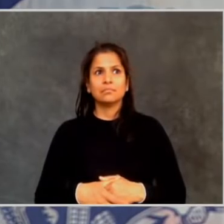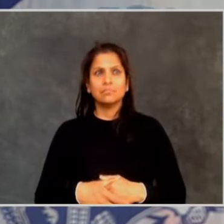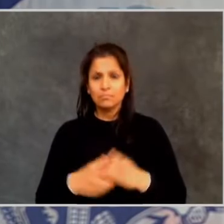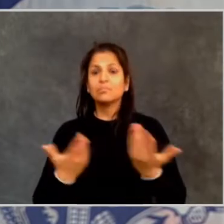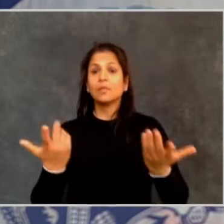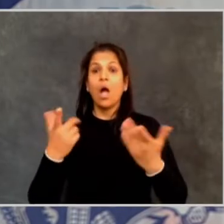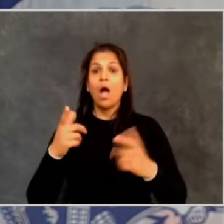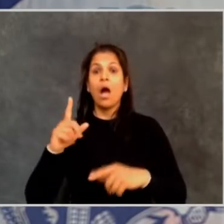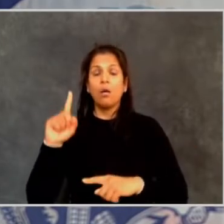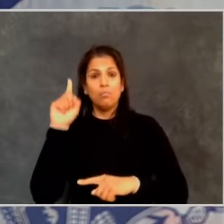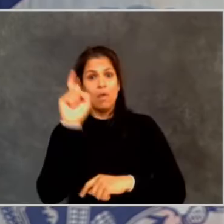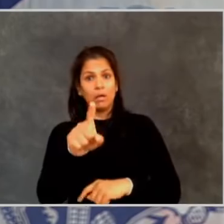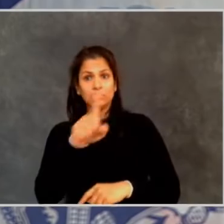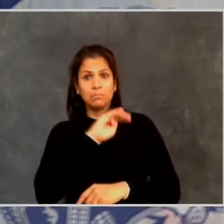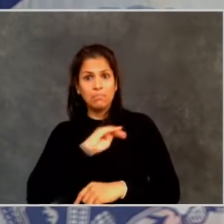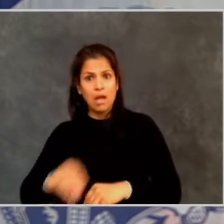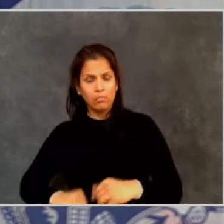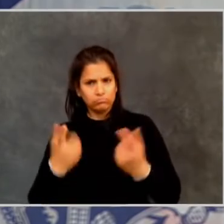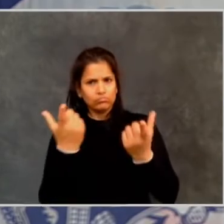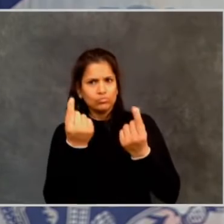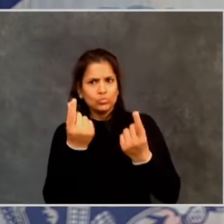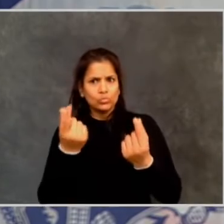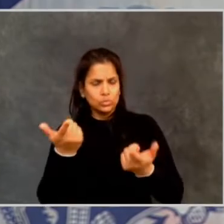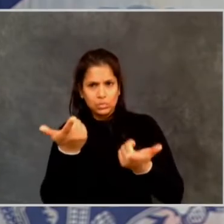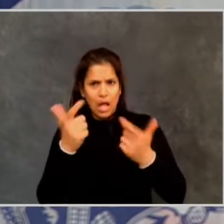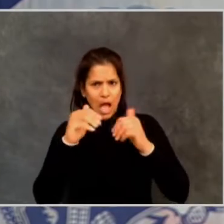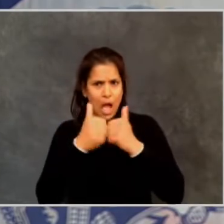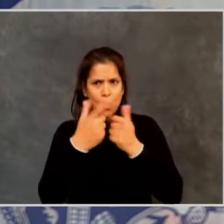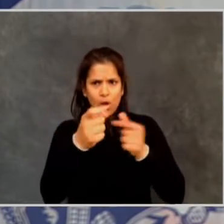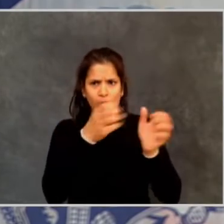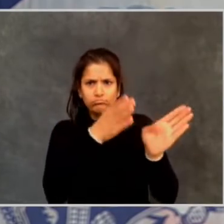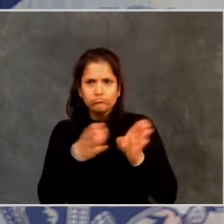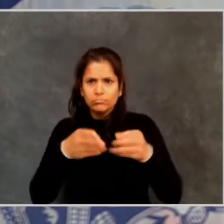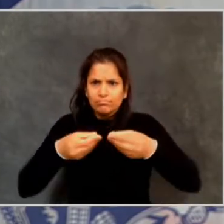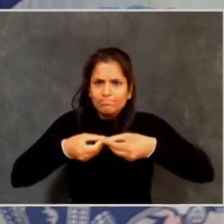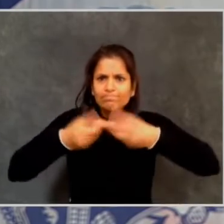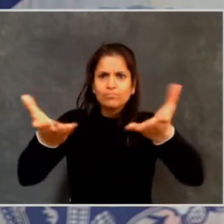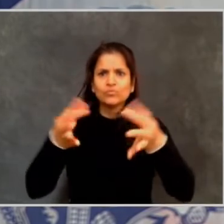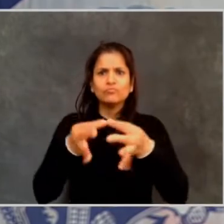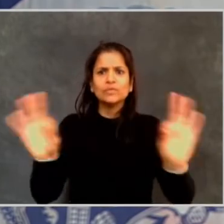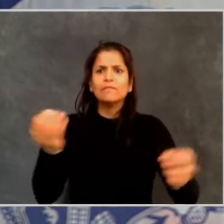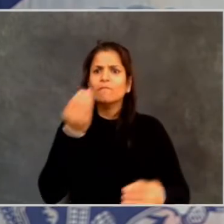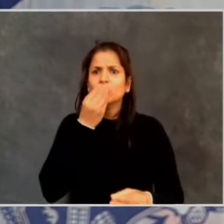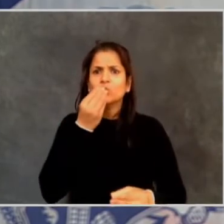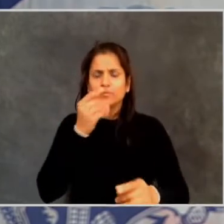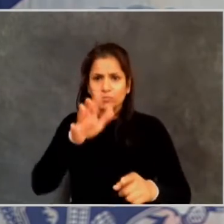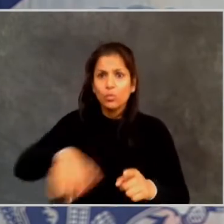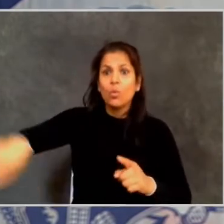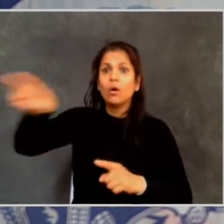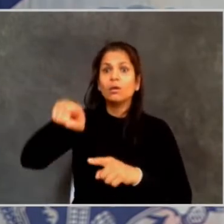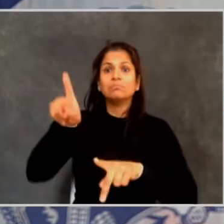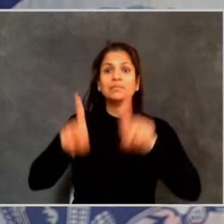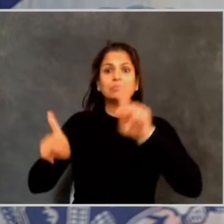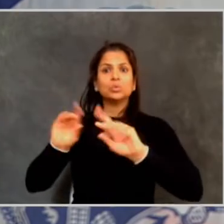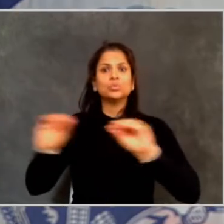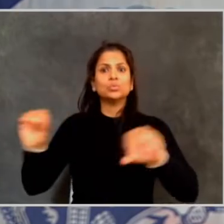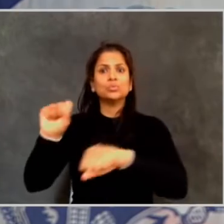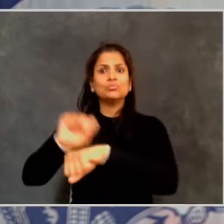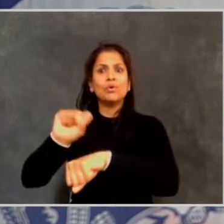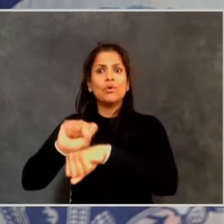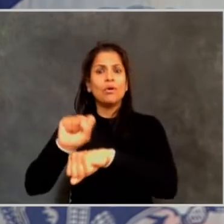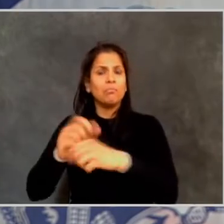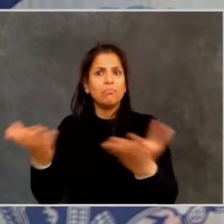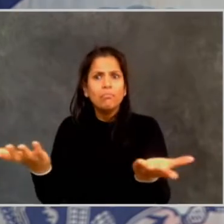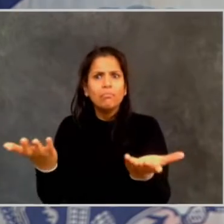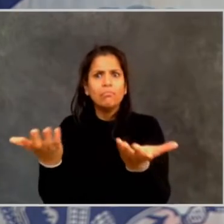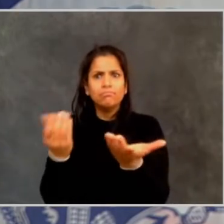was explicitly because I saw a gathering storm that with so many people losing their income, in the